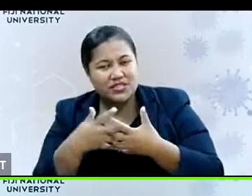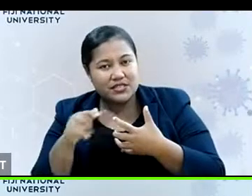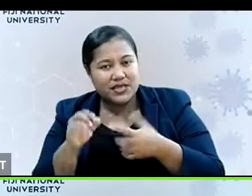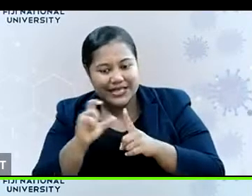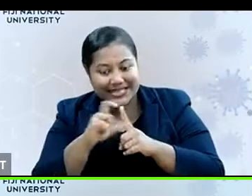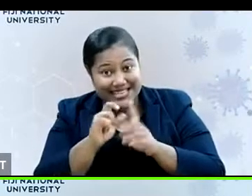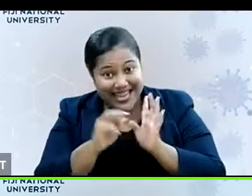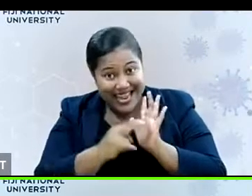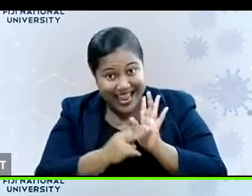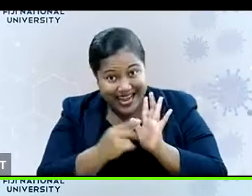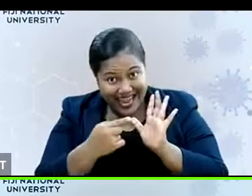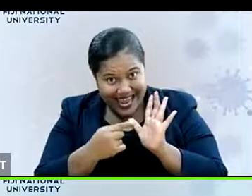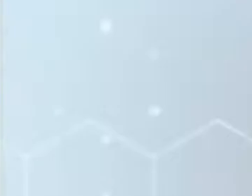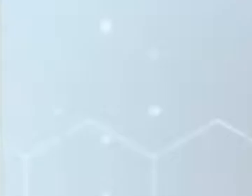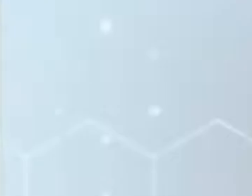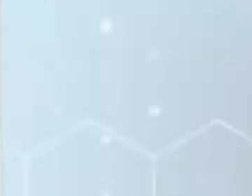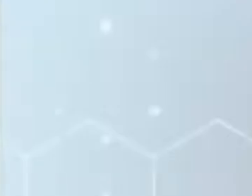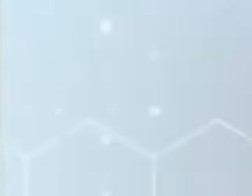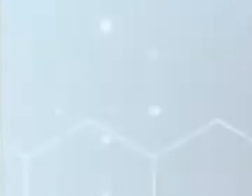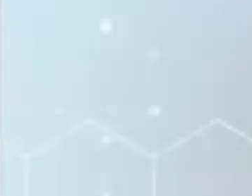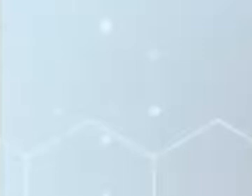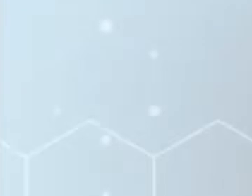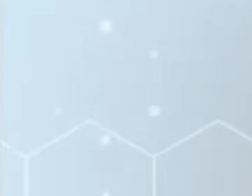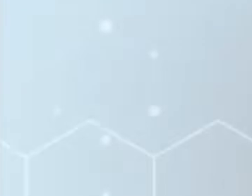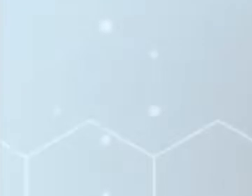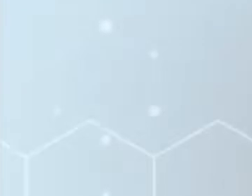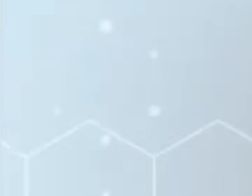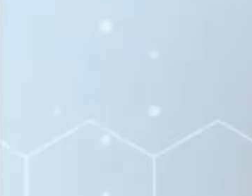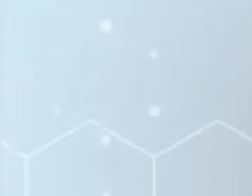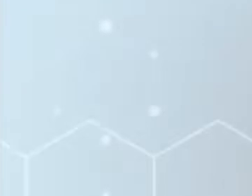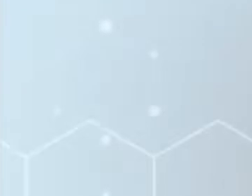DNA that bind to the target sequence